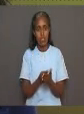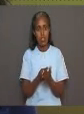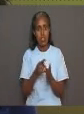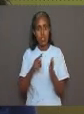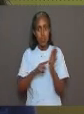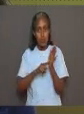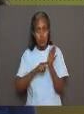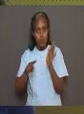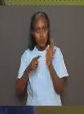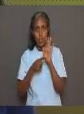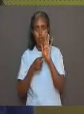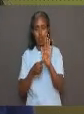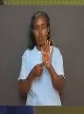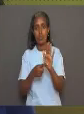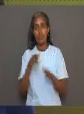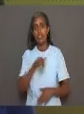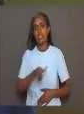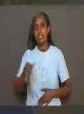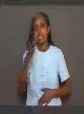superimposed on the same graph.